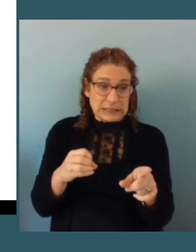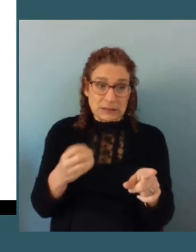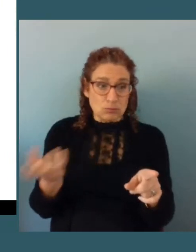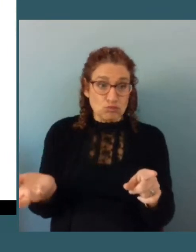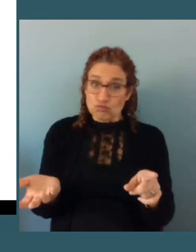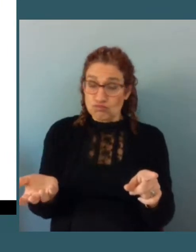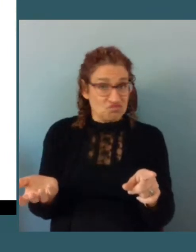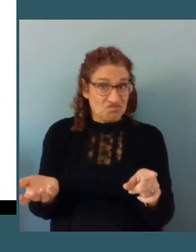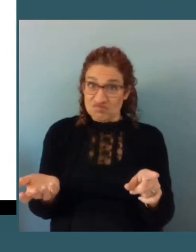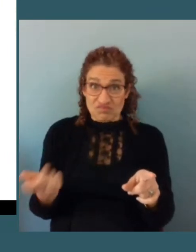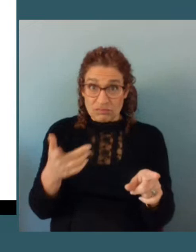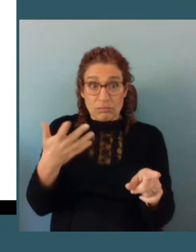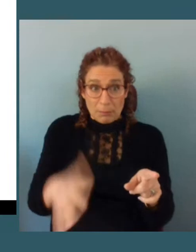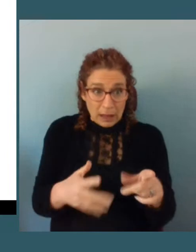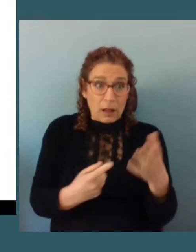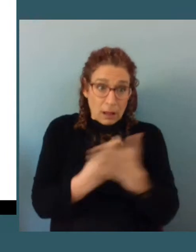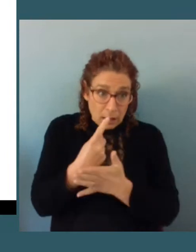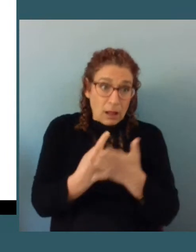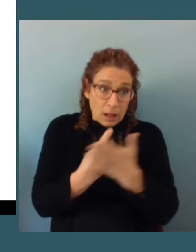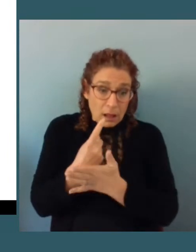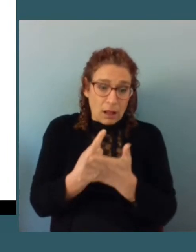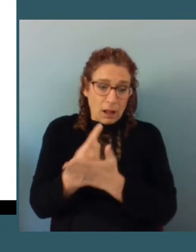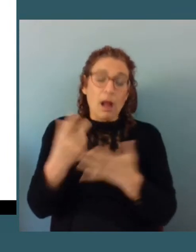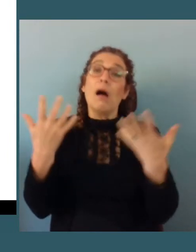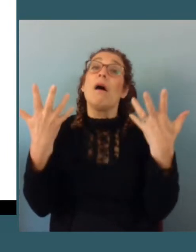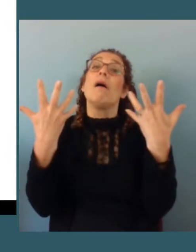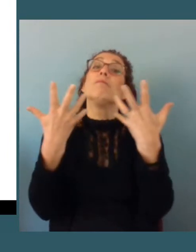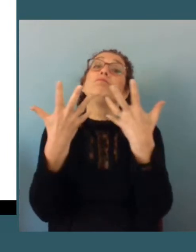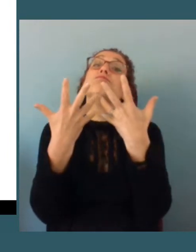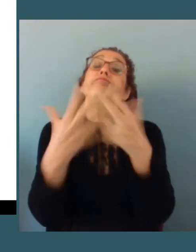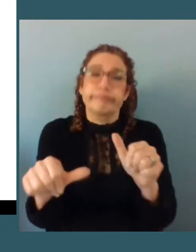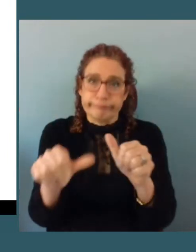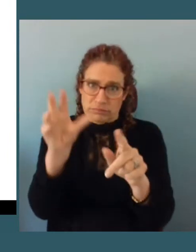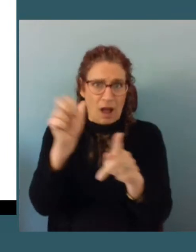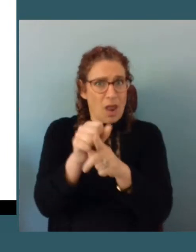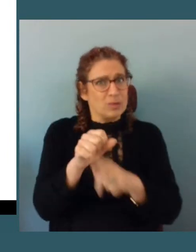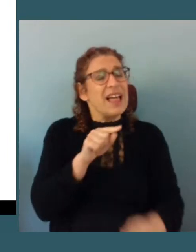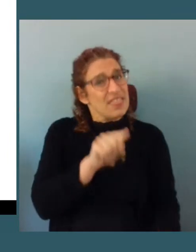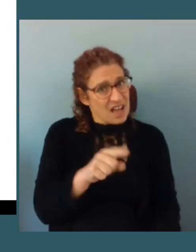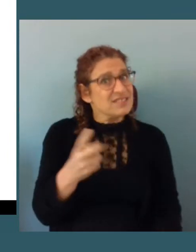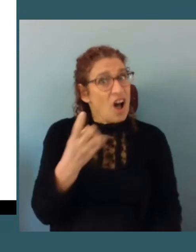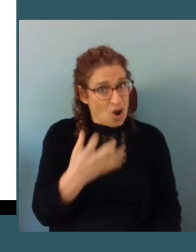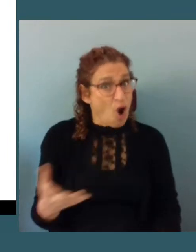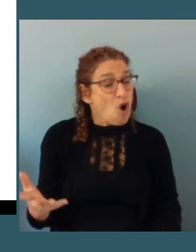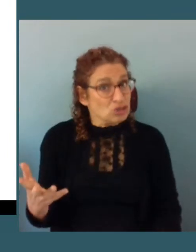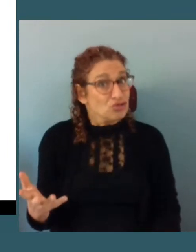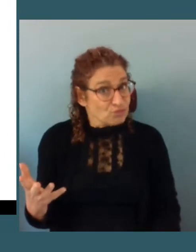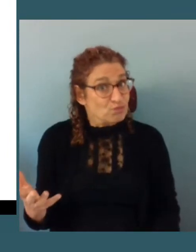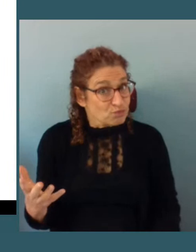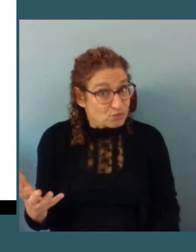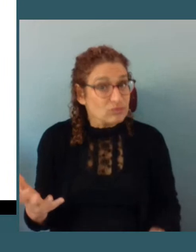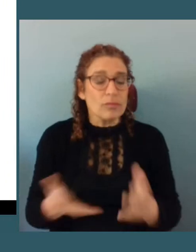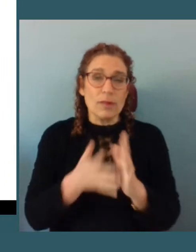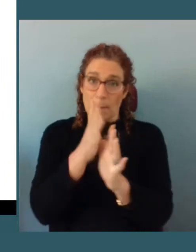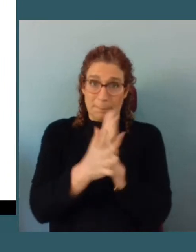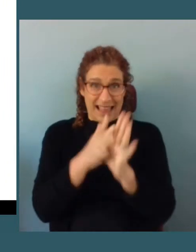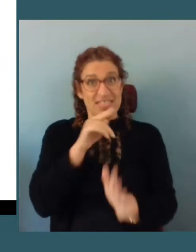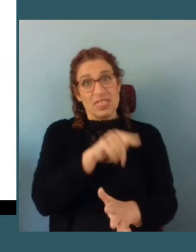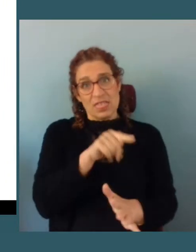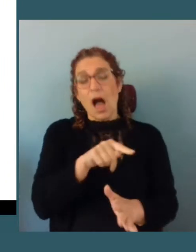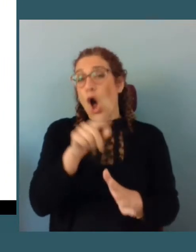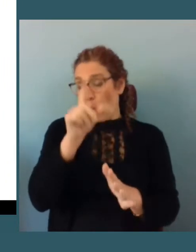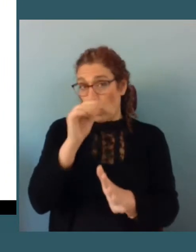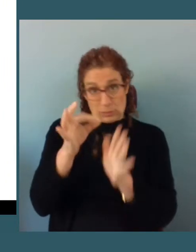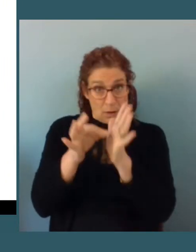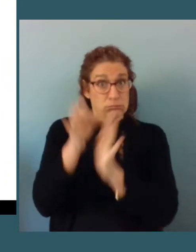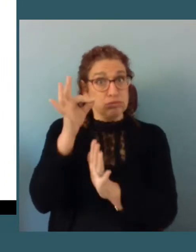a diagnosis was made. So that's quite a lot, I think. And so I think potentially, if we can improve that, that will make a certain improvement